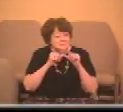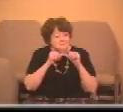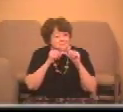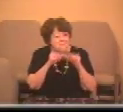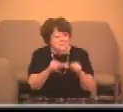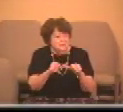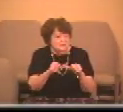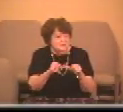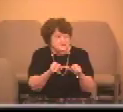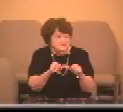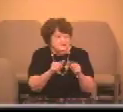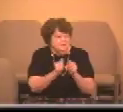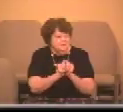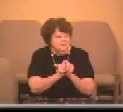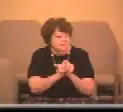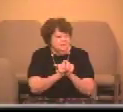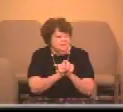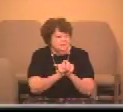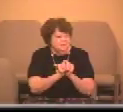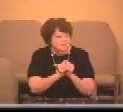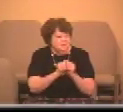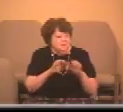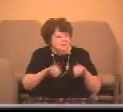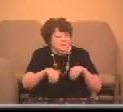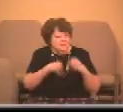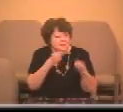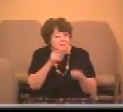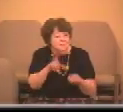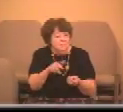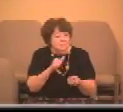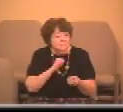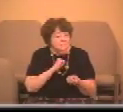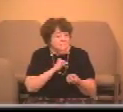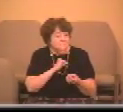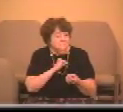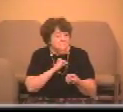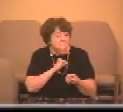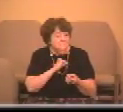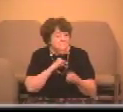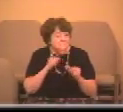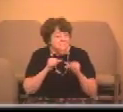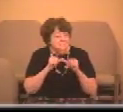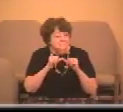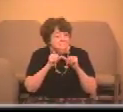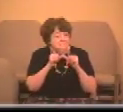means to give yourself steadily to a particular